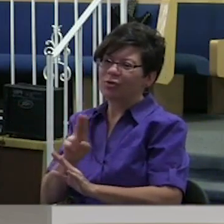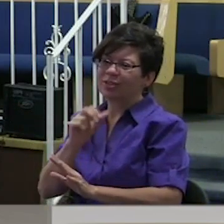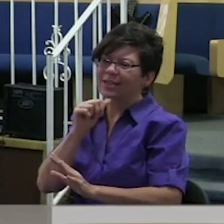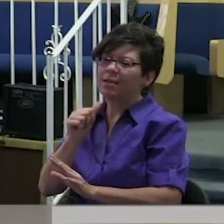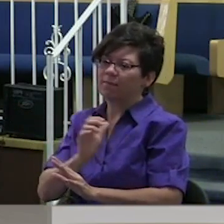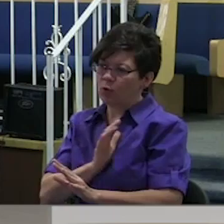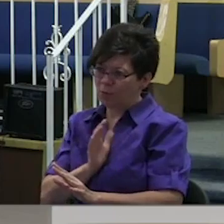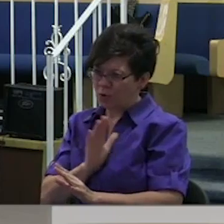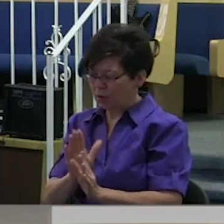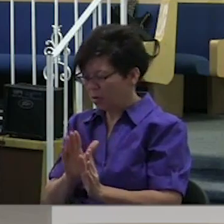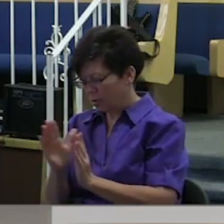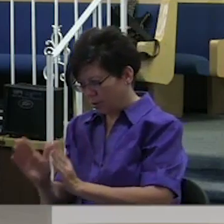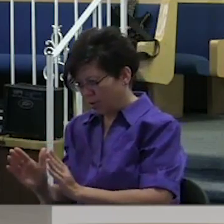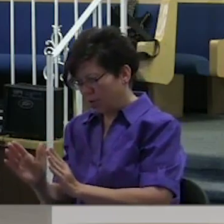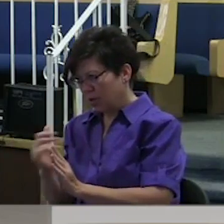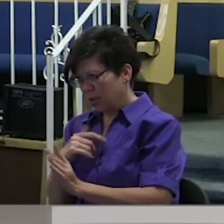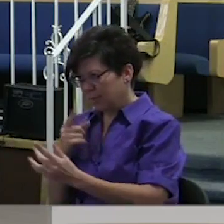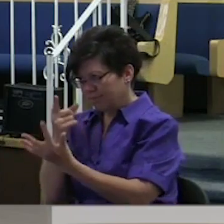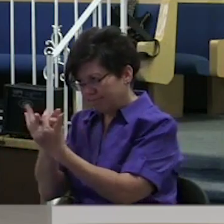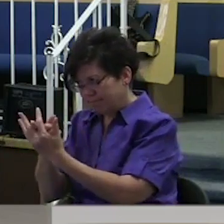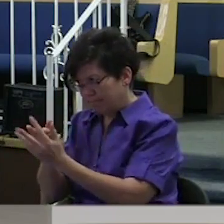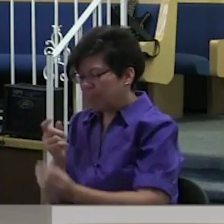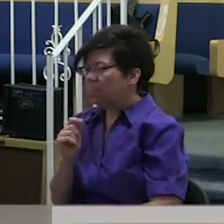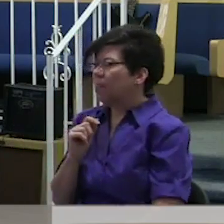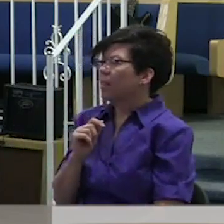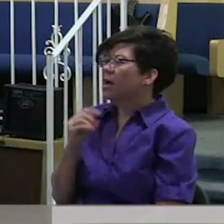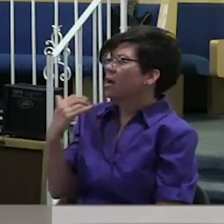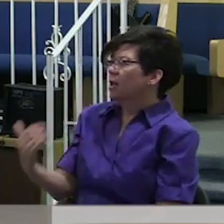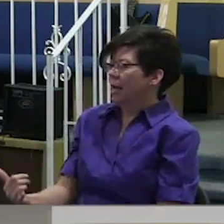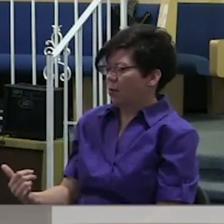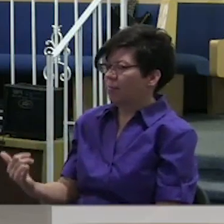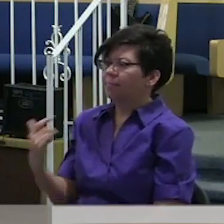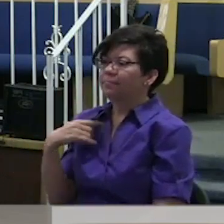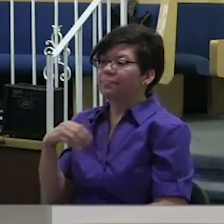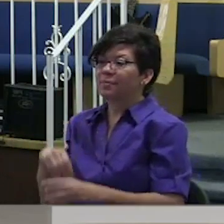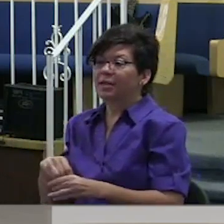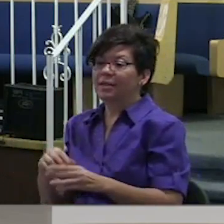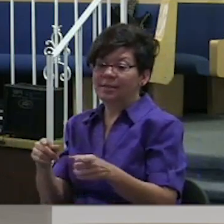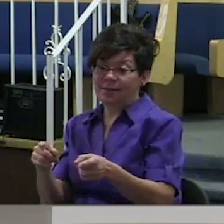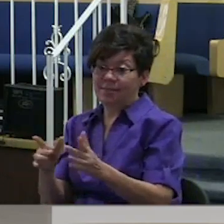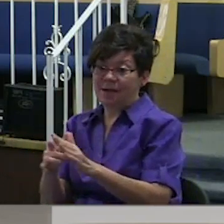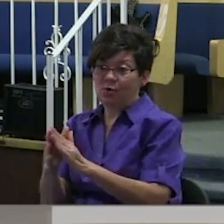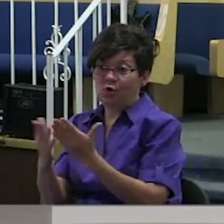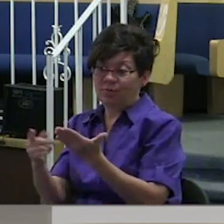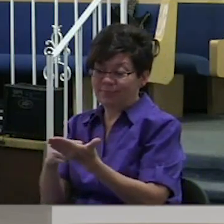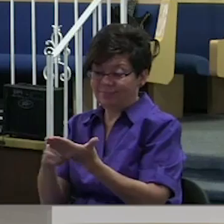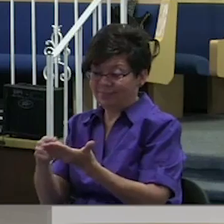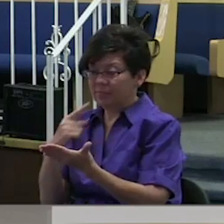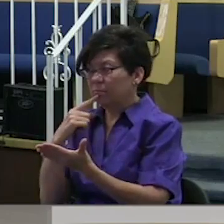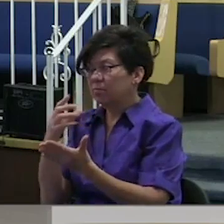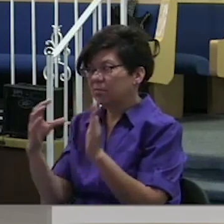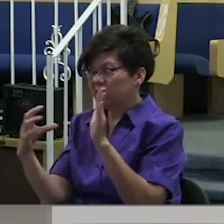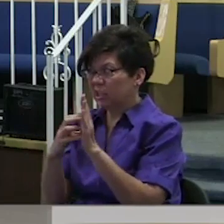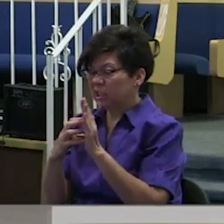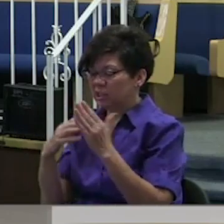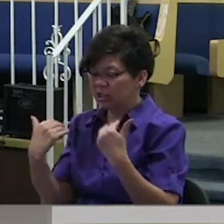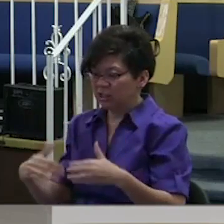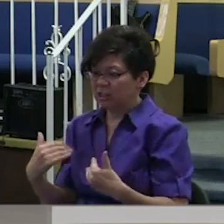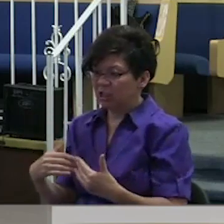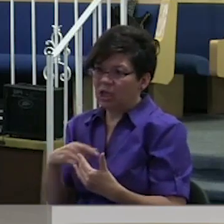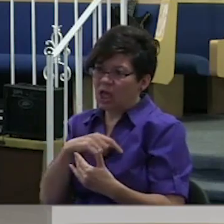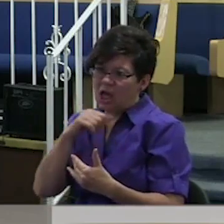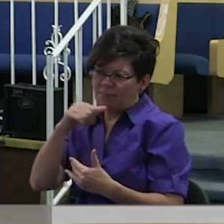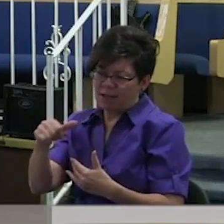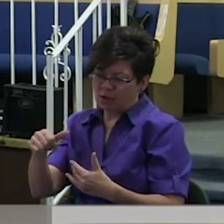get our point across. Now, in our text, being quite lengthy, I'm not